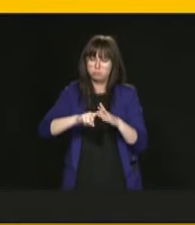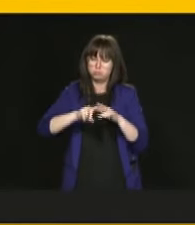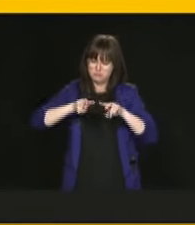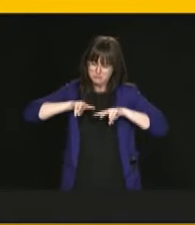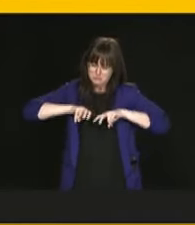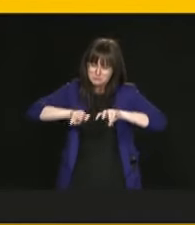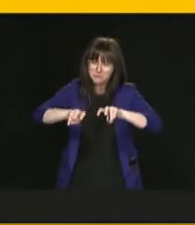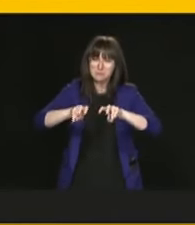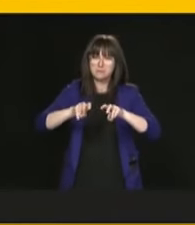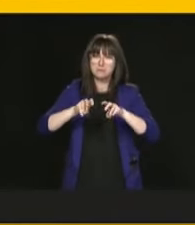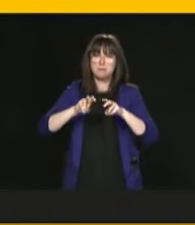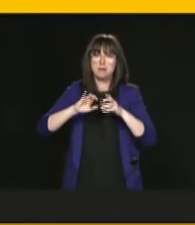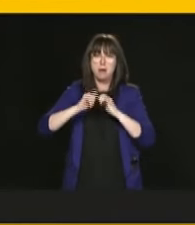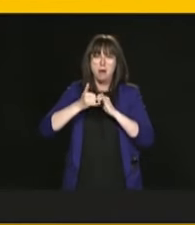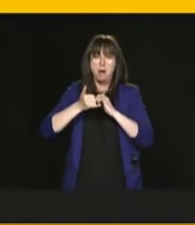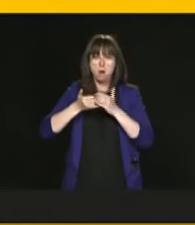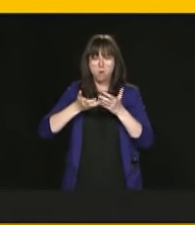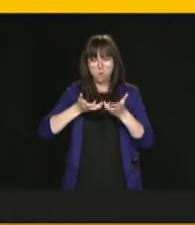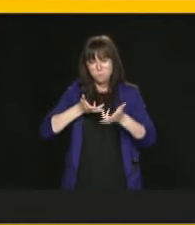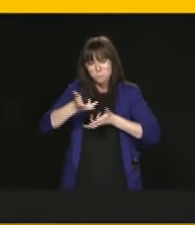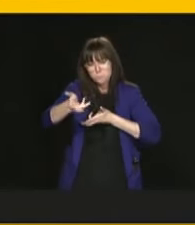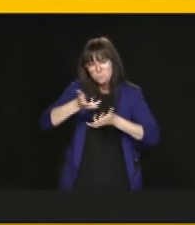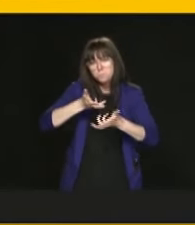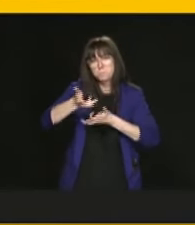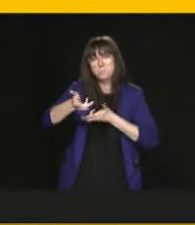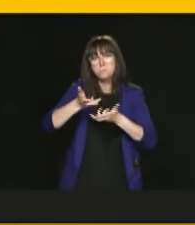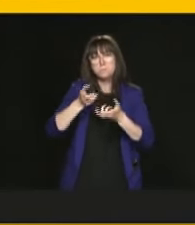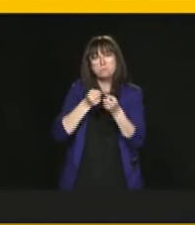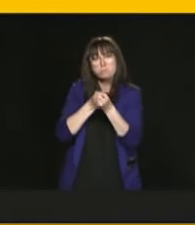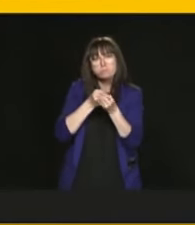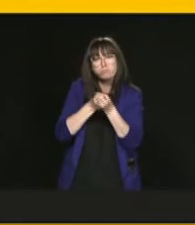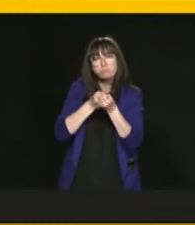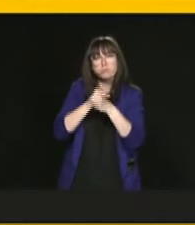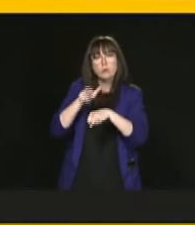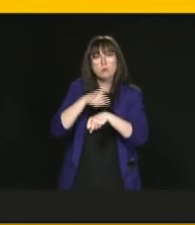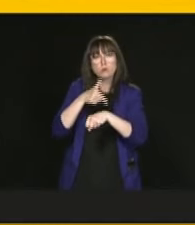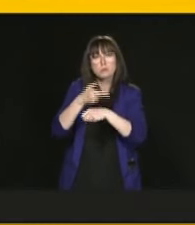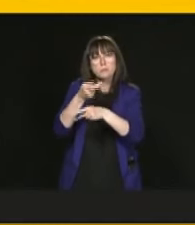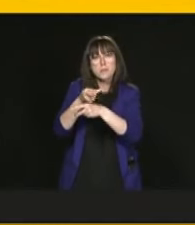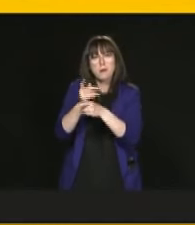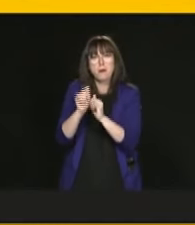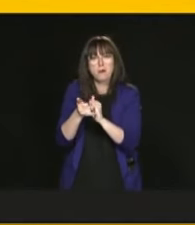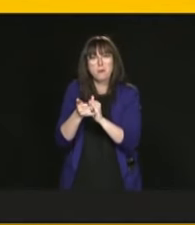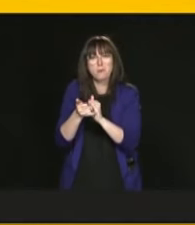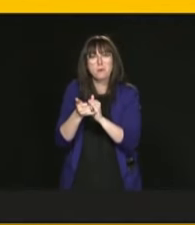into the way that is done on an institutional basis.